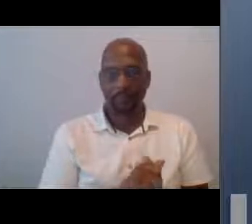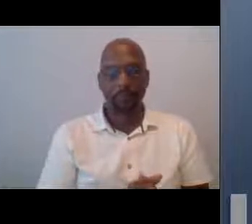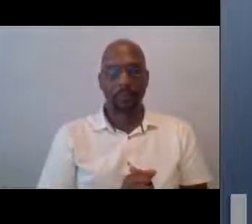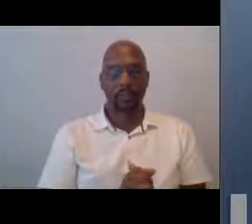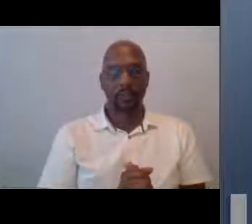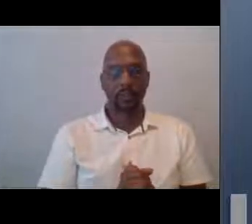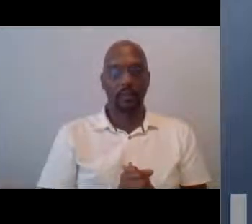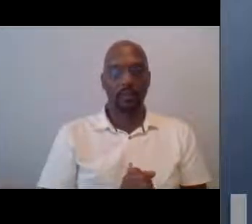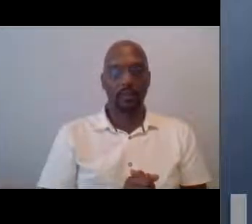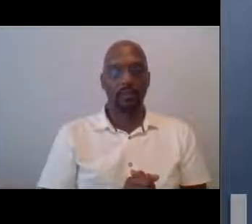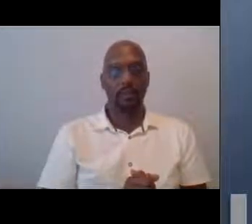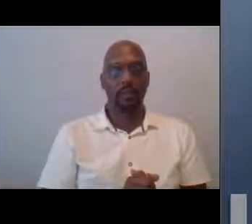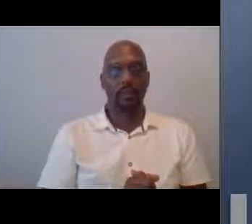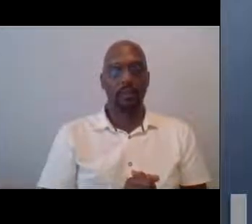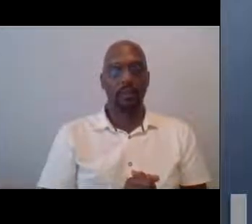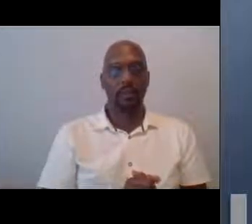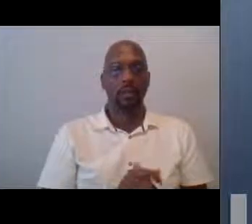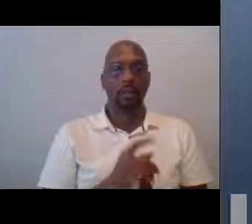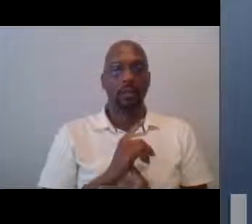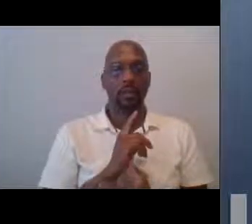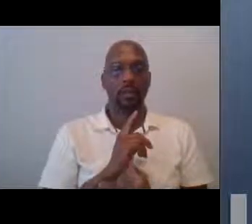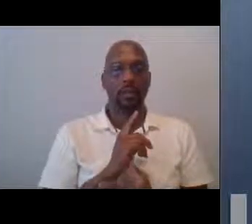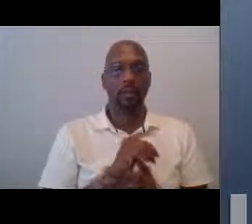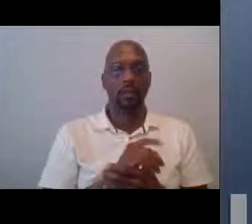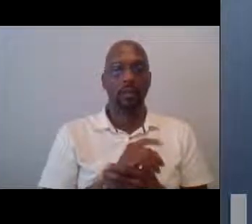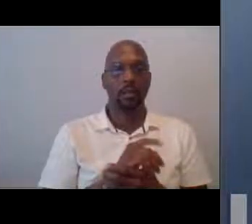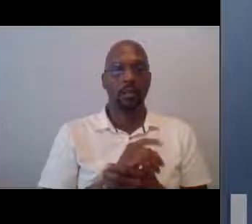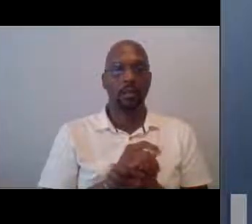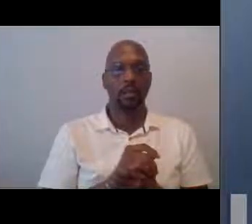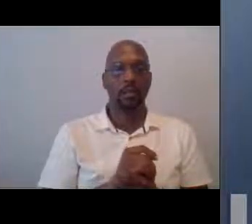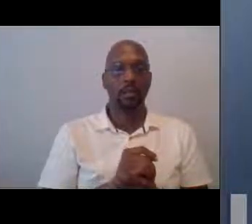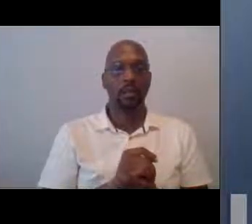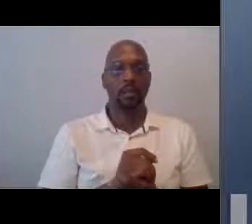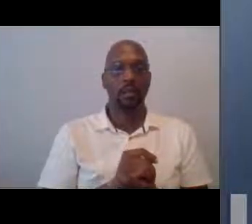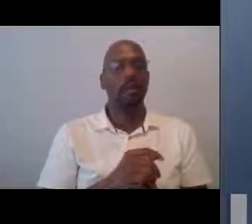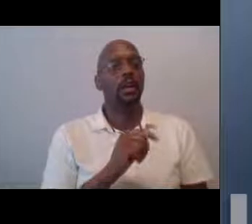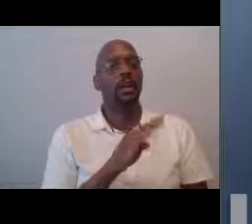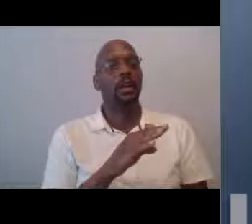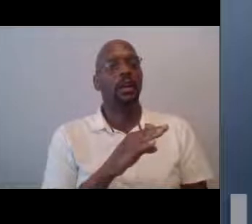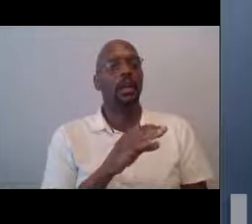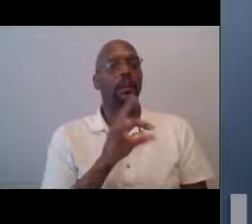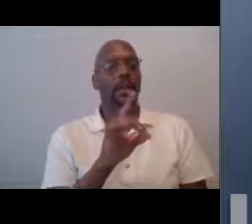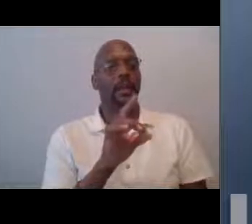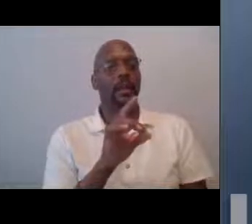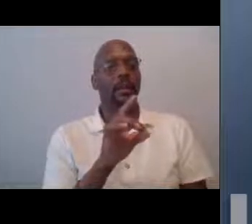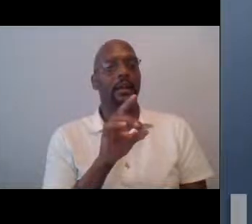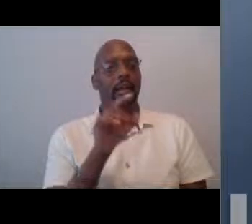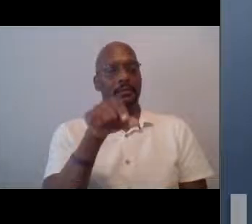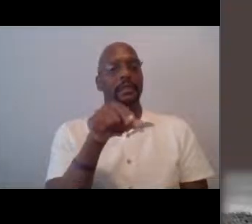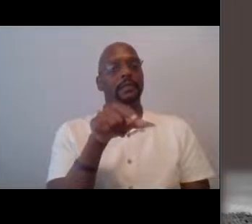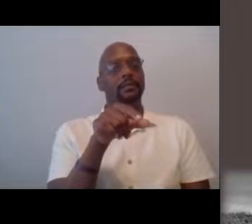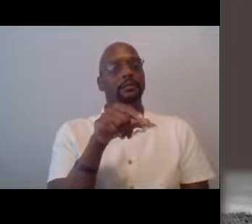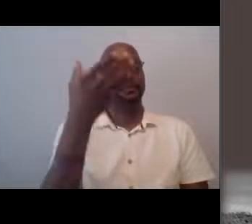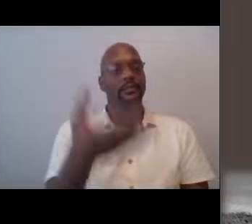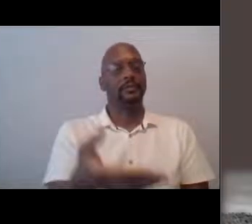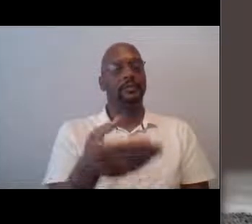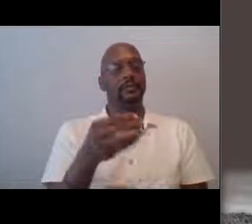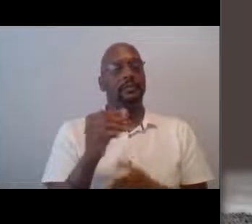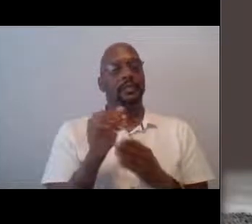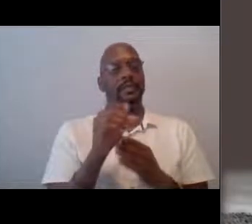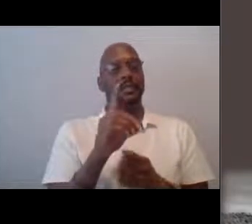So we will move on to tab 8 and Director Tavares. There he is. Are you